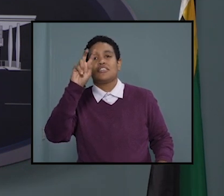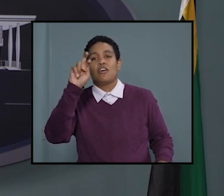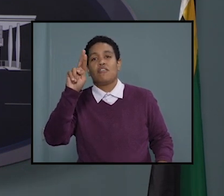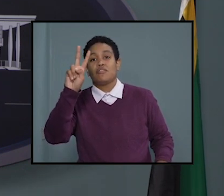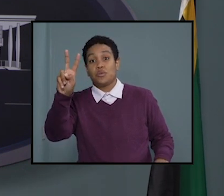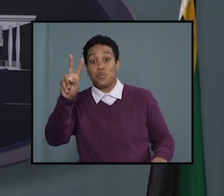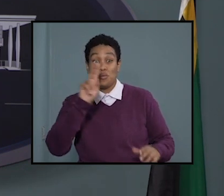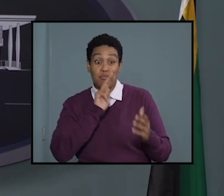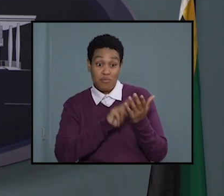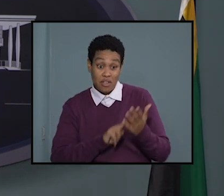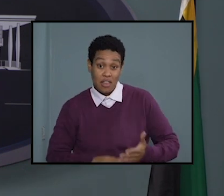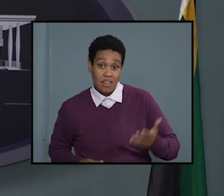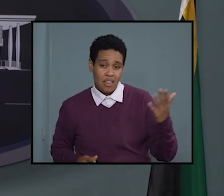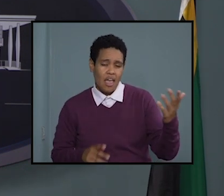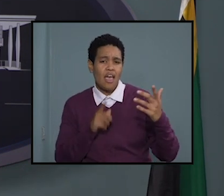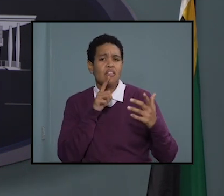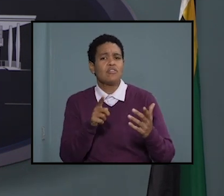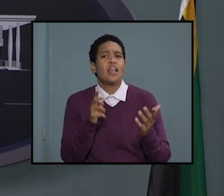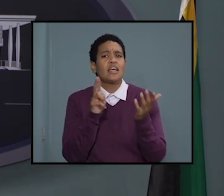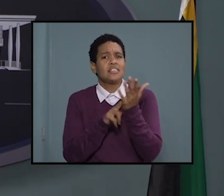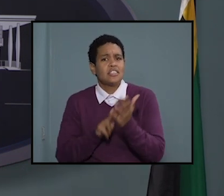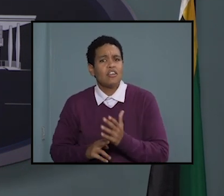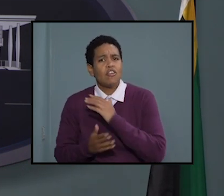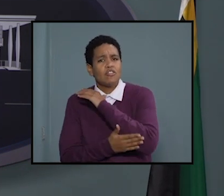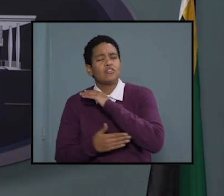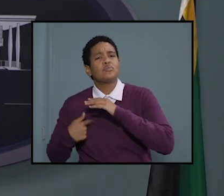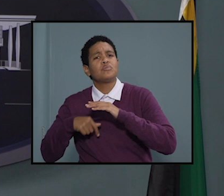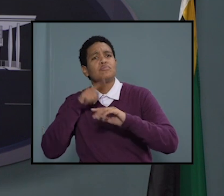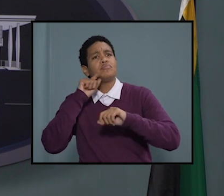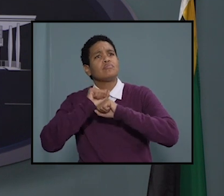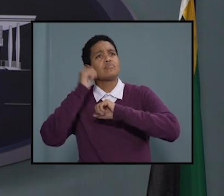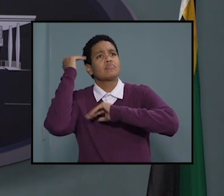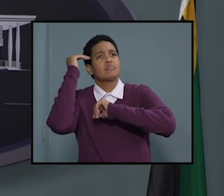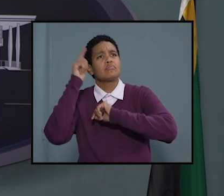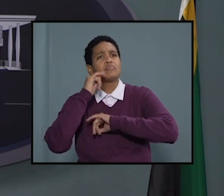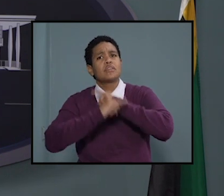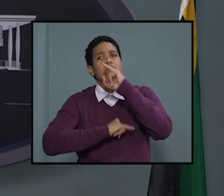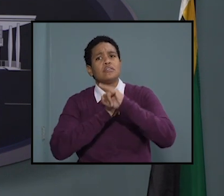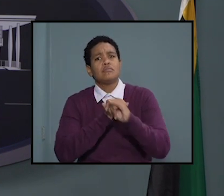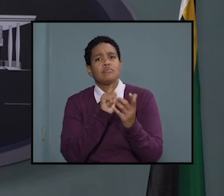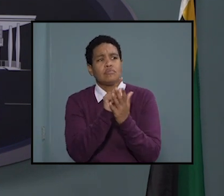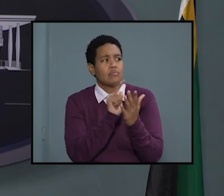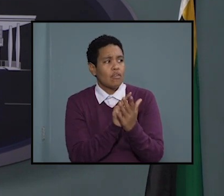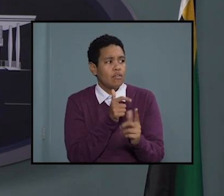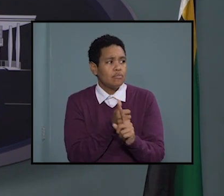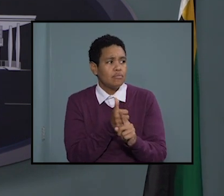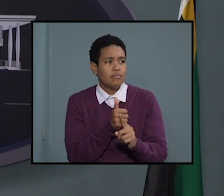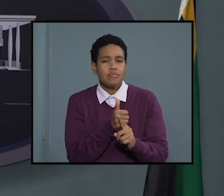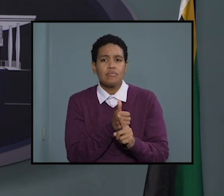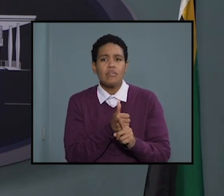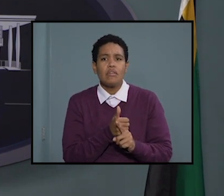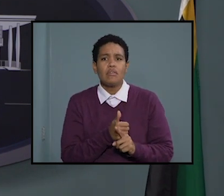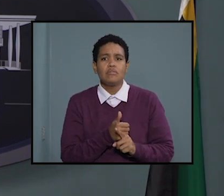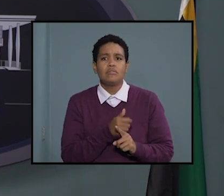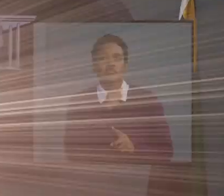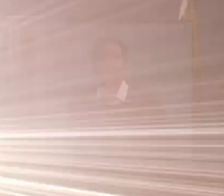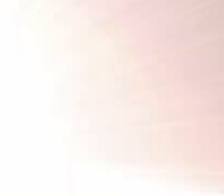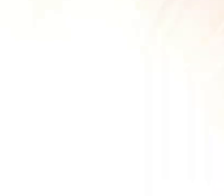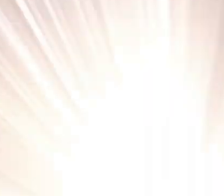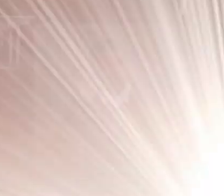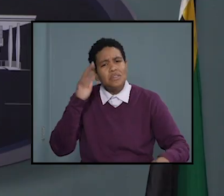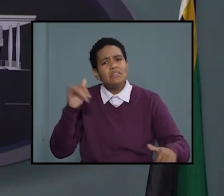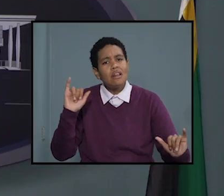registered. And as signatory countries, we expect international law to be adhered